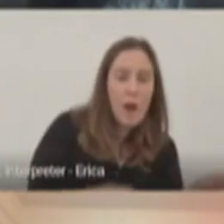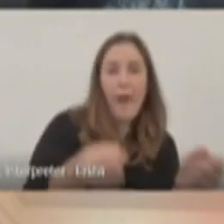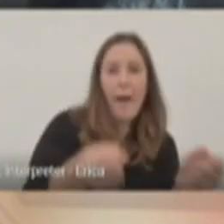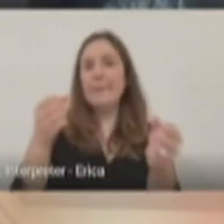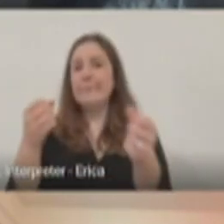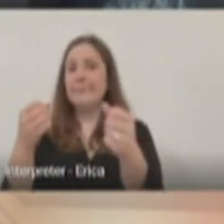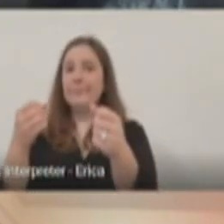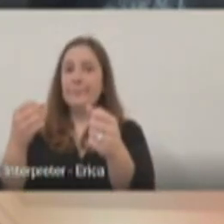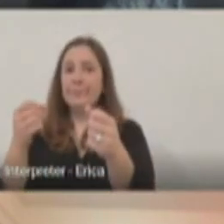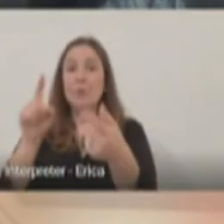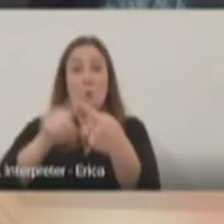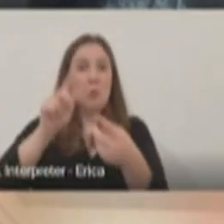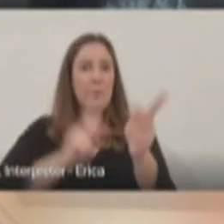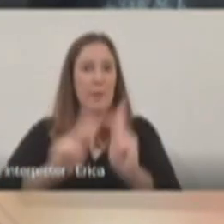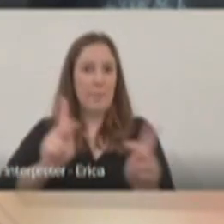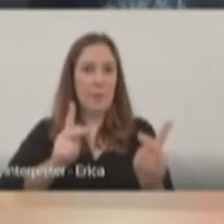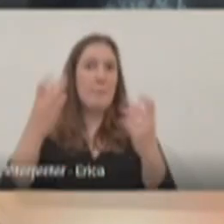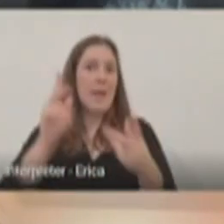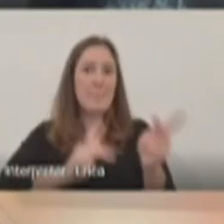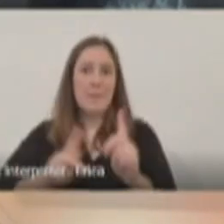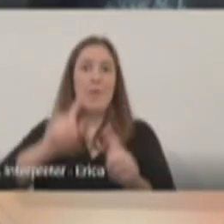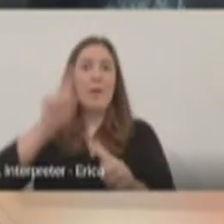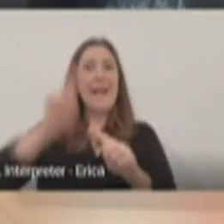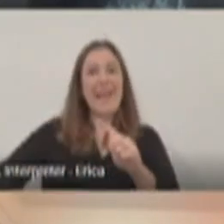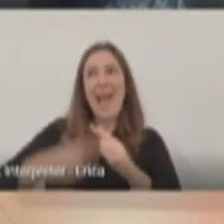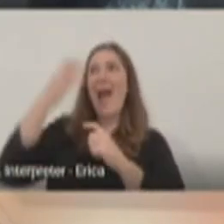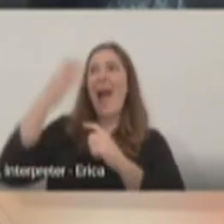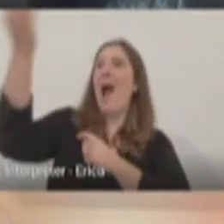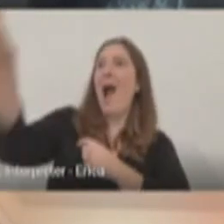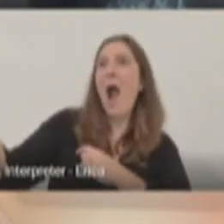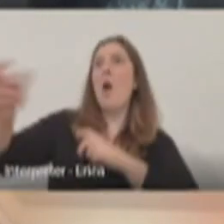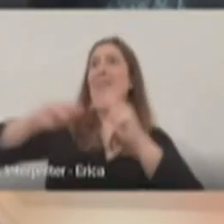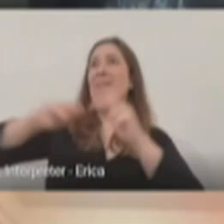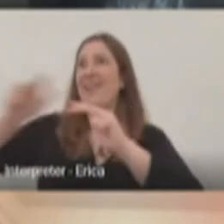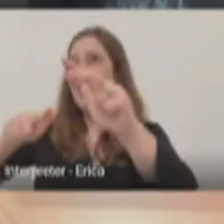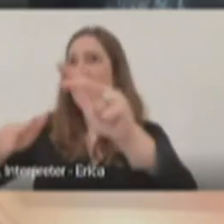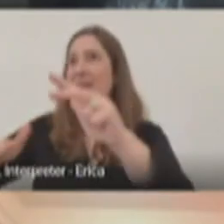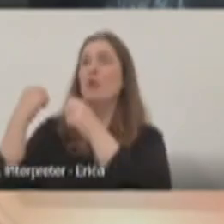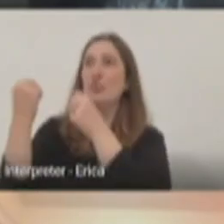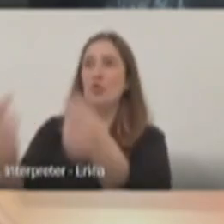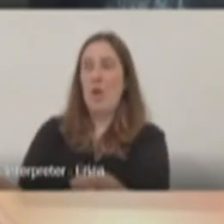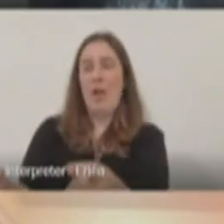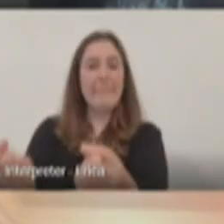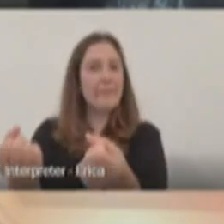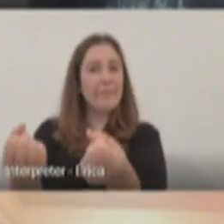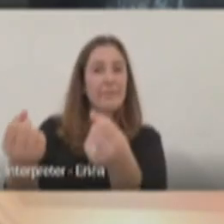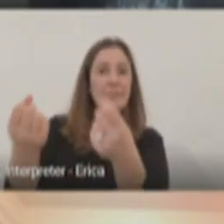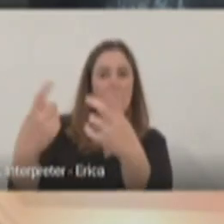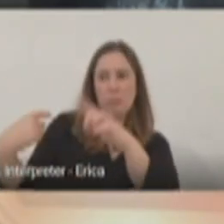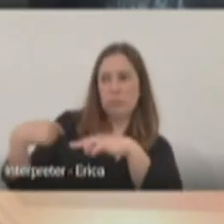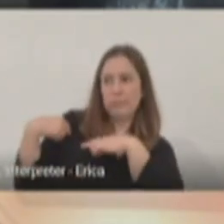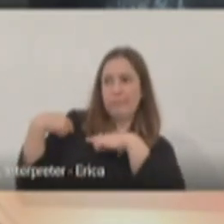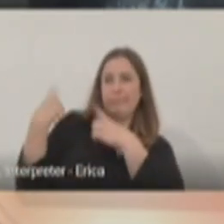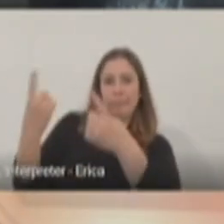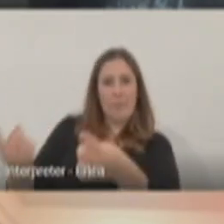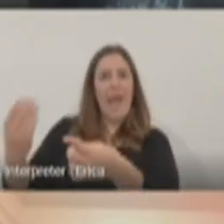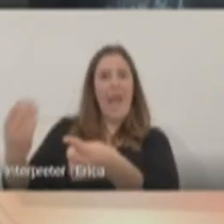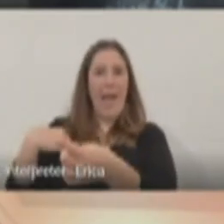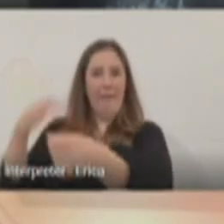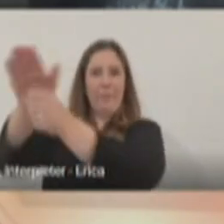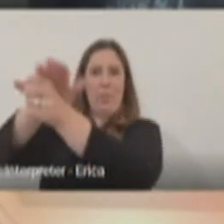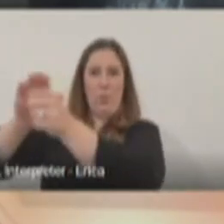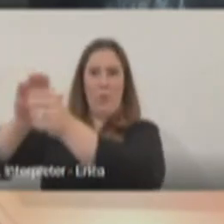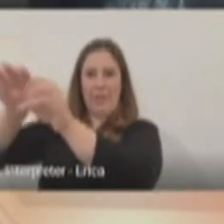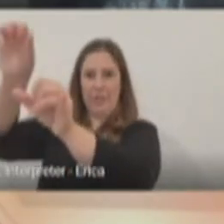everyone will be able to access clinics at these locations. So right now, what we have focused on up to now we've been working in partnership with our